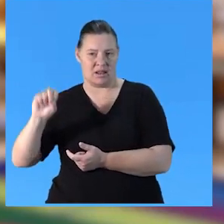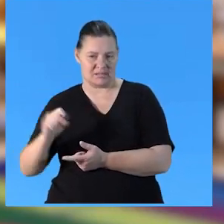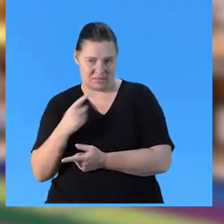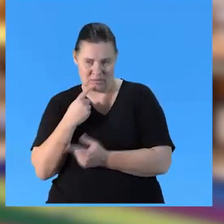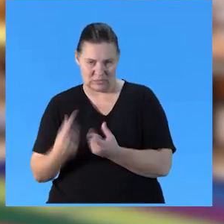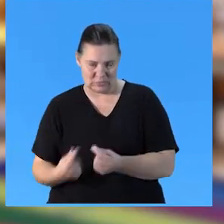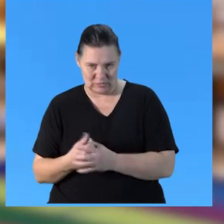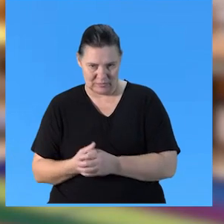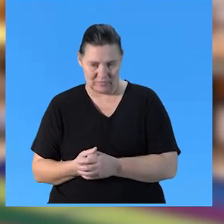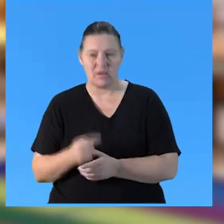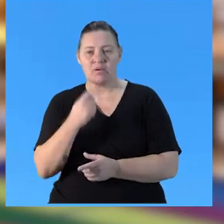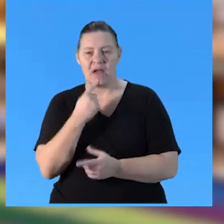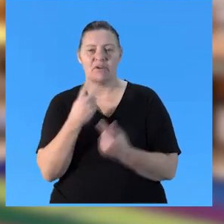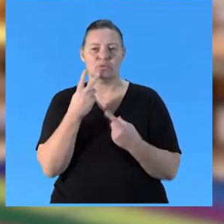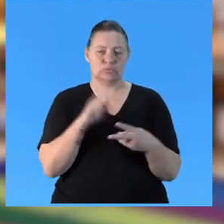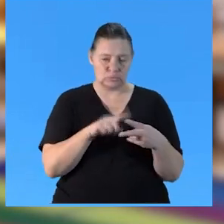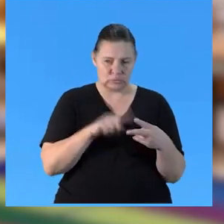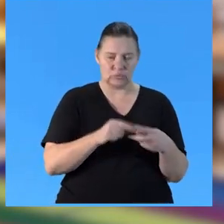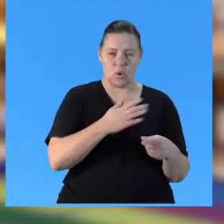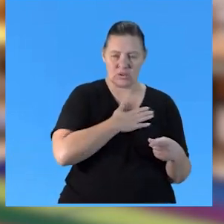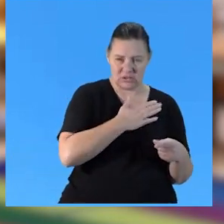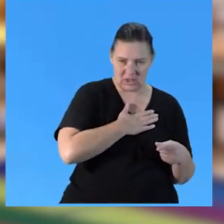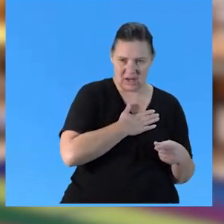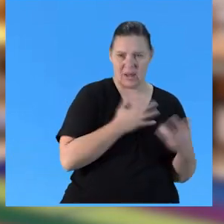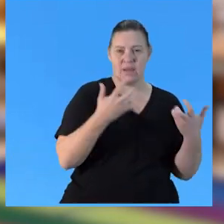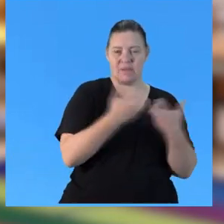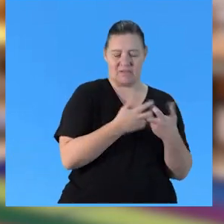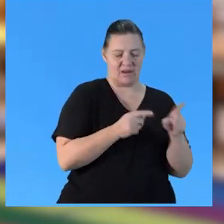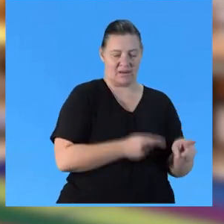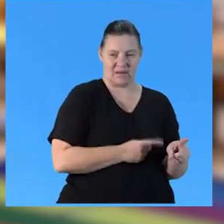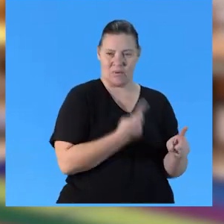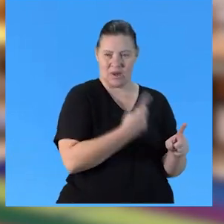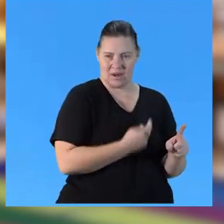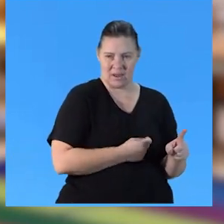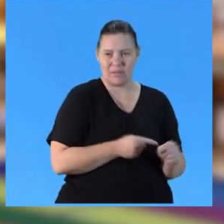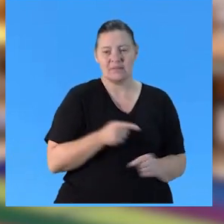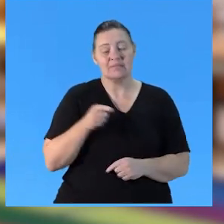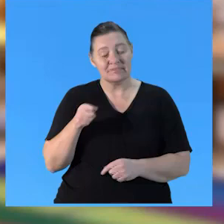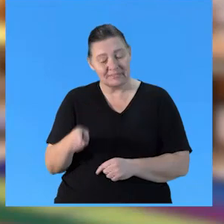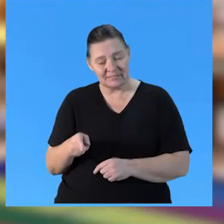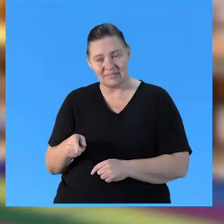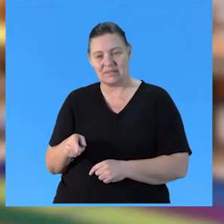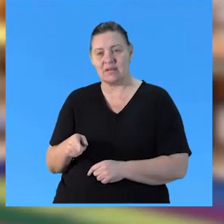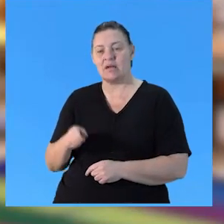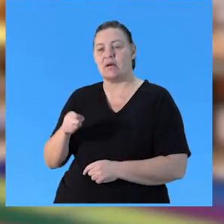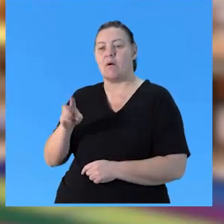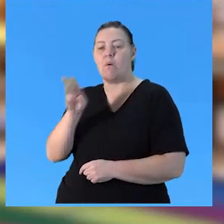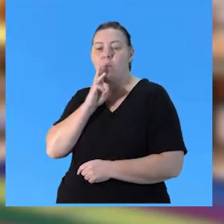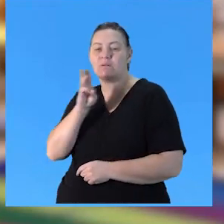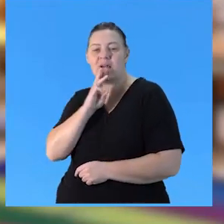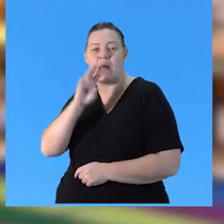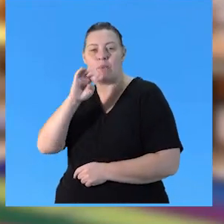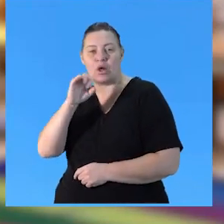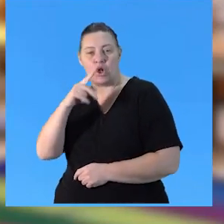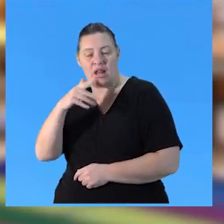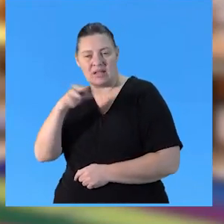this resistor into a very low value, then the current in that circuit is going to be extremely high, because now those two things, they have that relationship